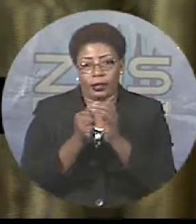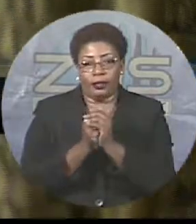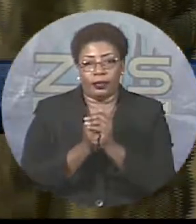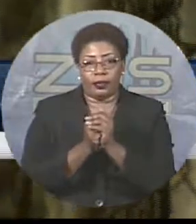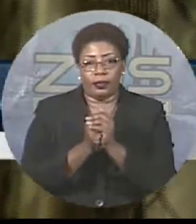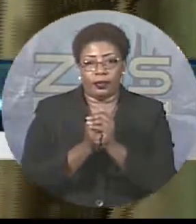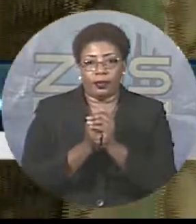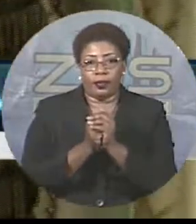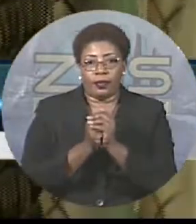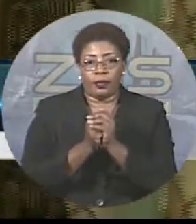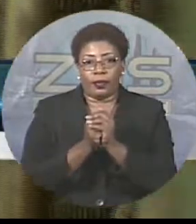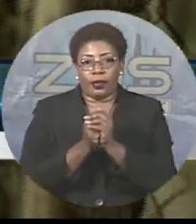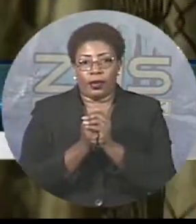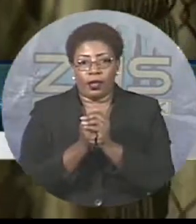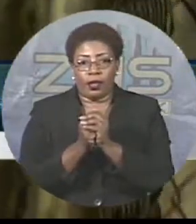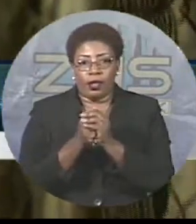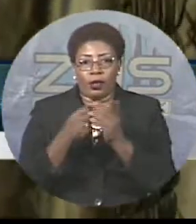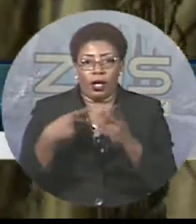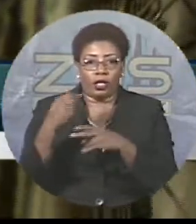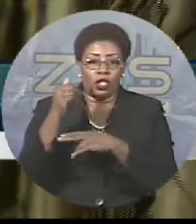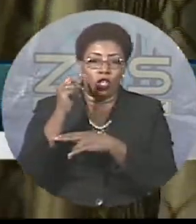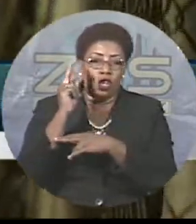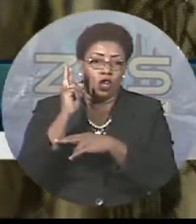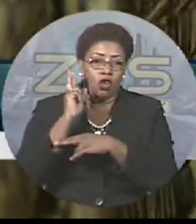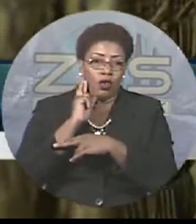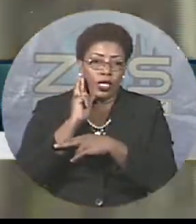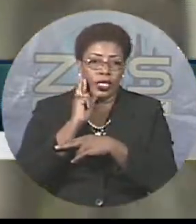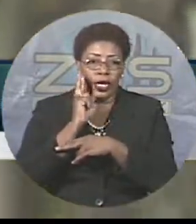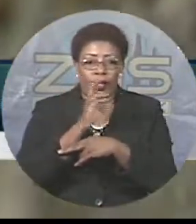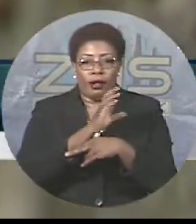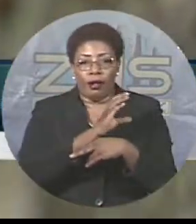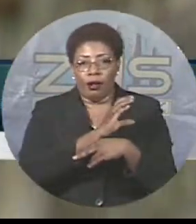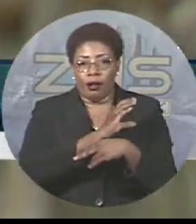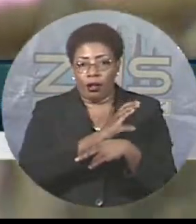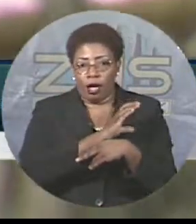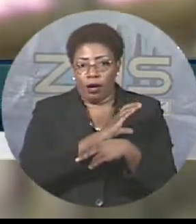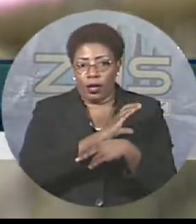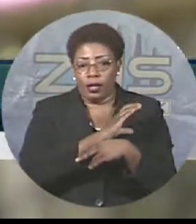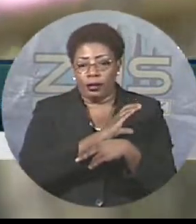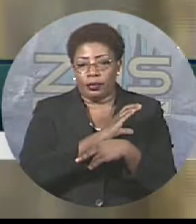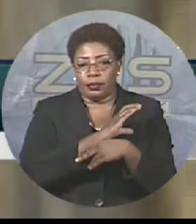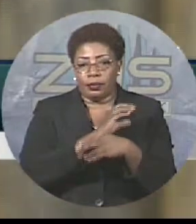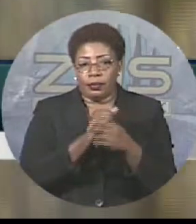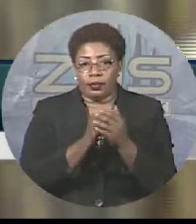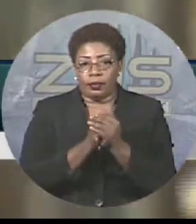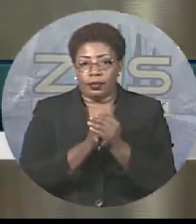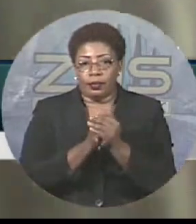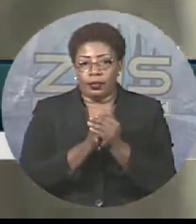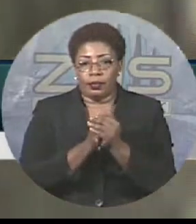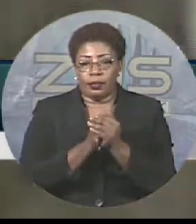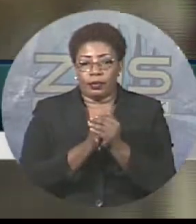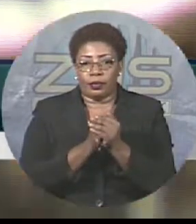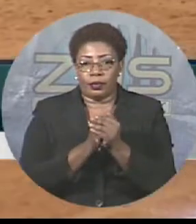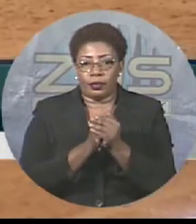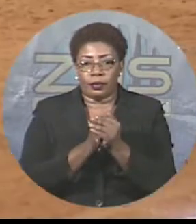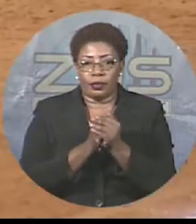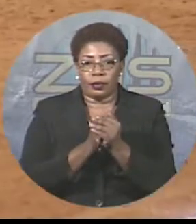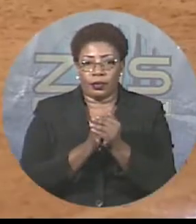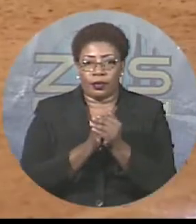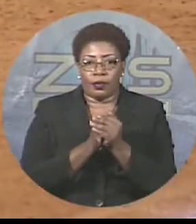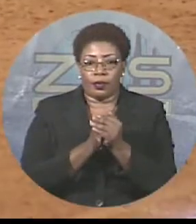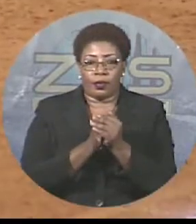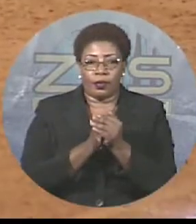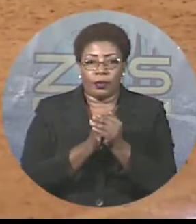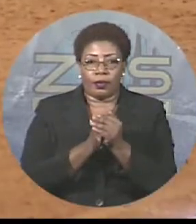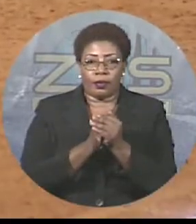look who's at the ballpark. Renee Sunshine Davis Curry. Boy, she dressed right up, got on all of her clothes. A